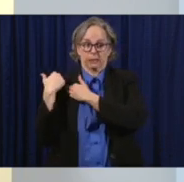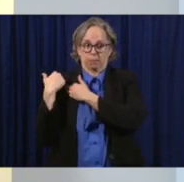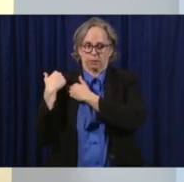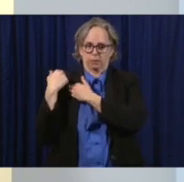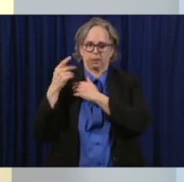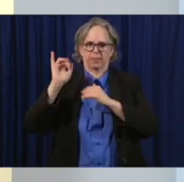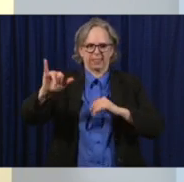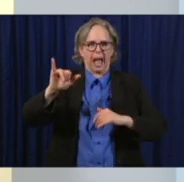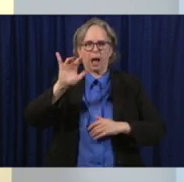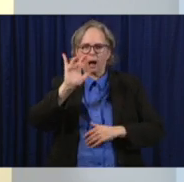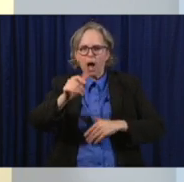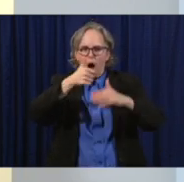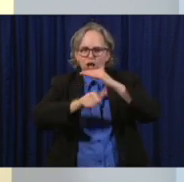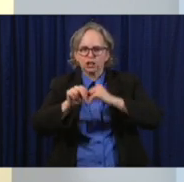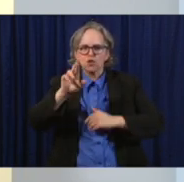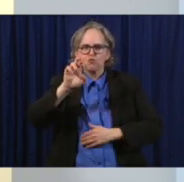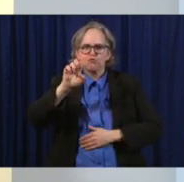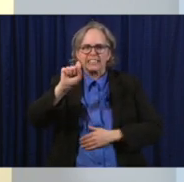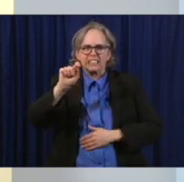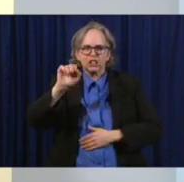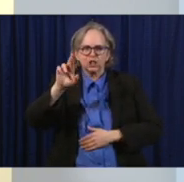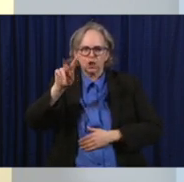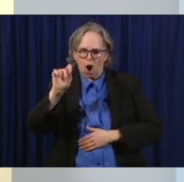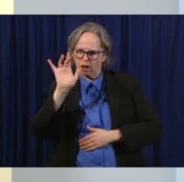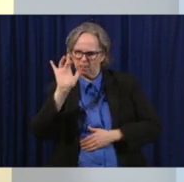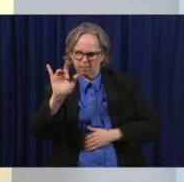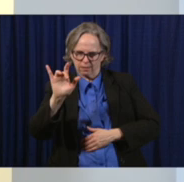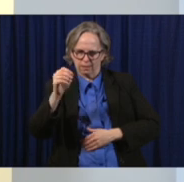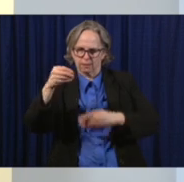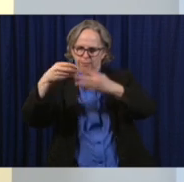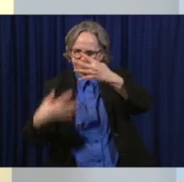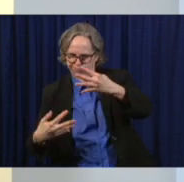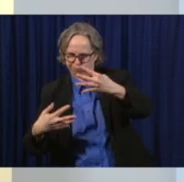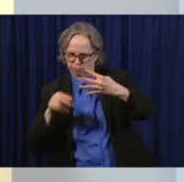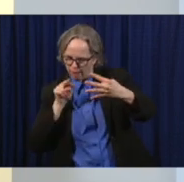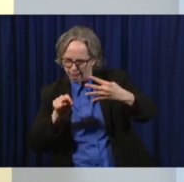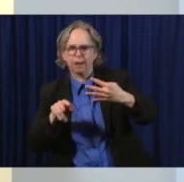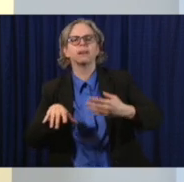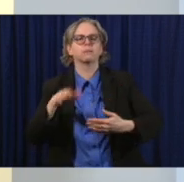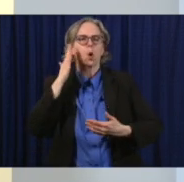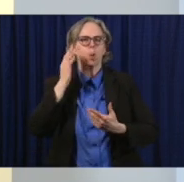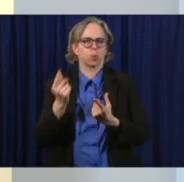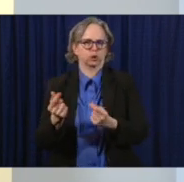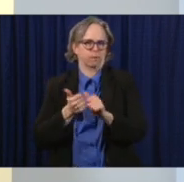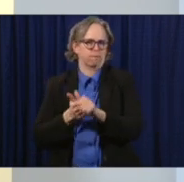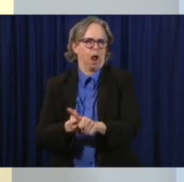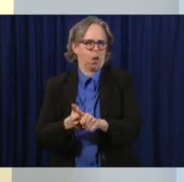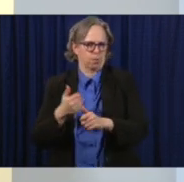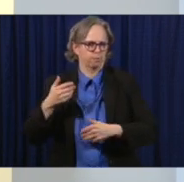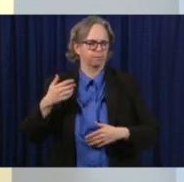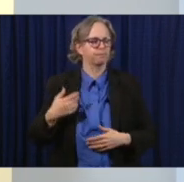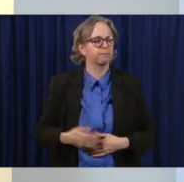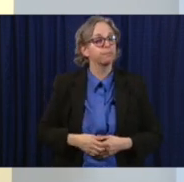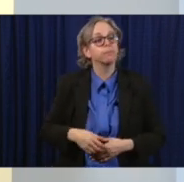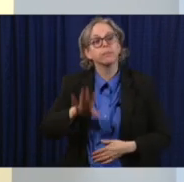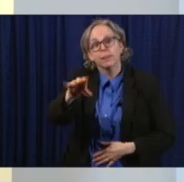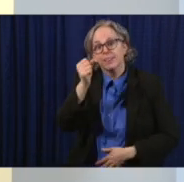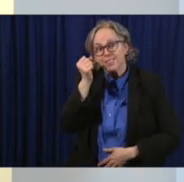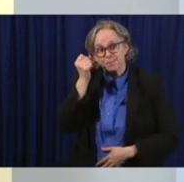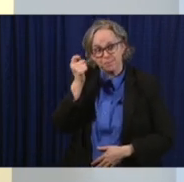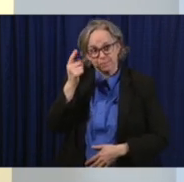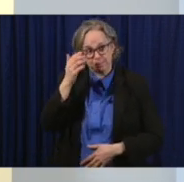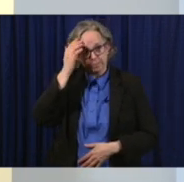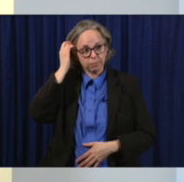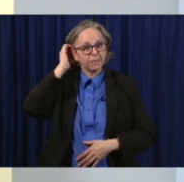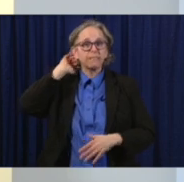this afternoon. Additionally, reviews are underway in the key work groups that we talked about, travel and tourism,